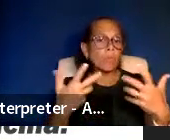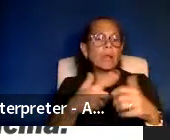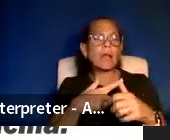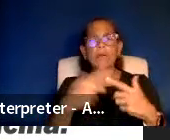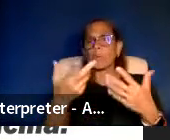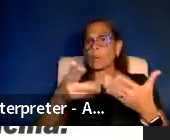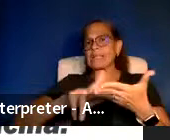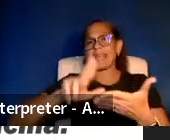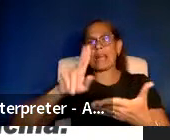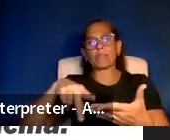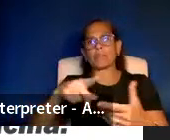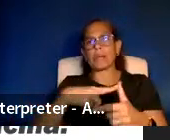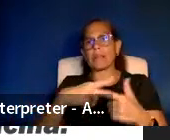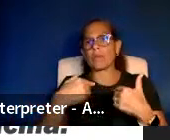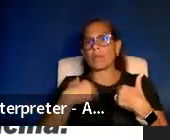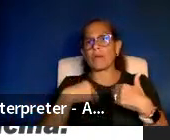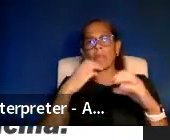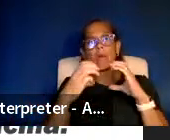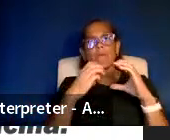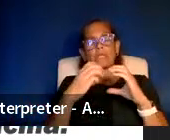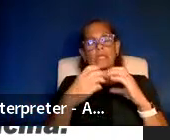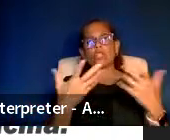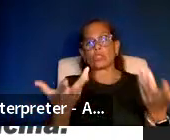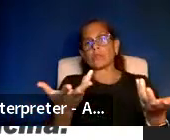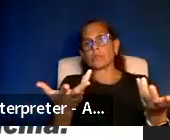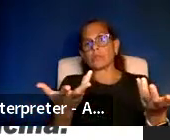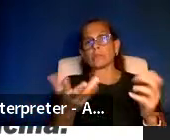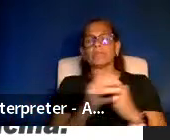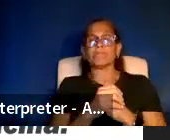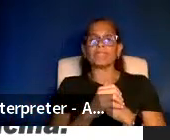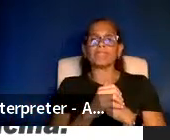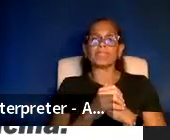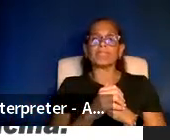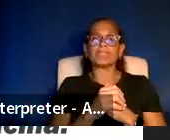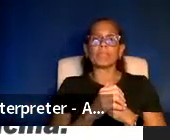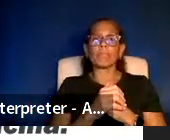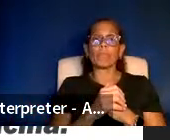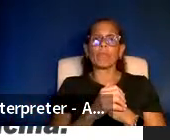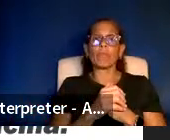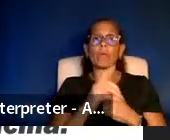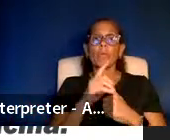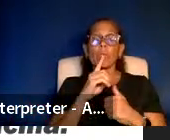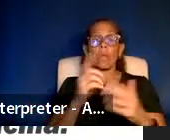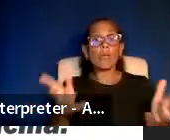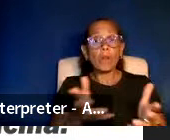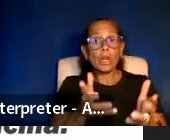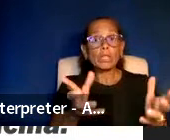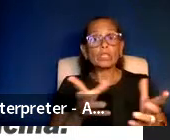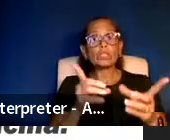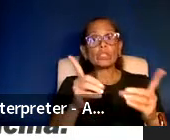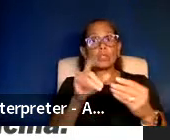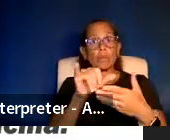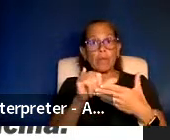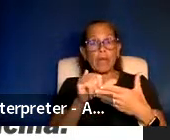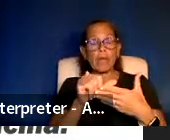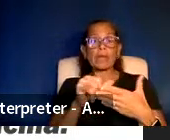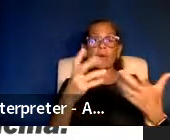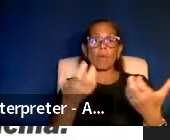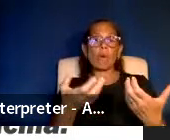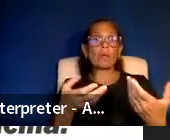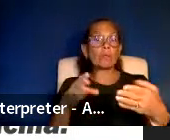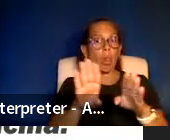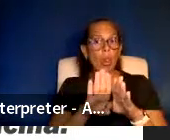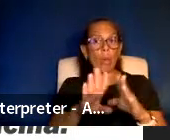just sign up and then we can have the conversation when you're there. So with that, we encourage you to do that. And we would just like to close